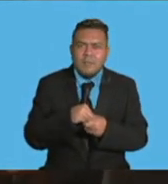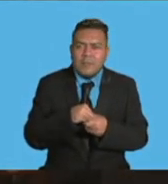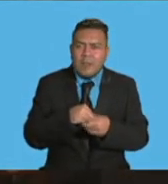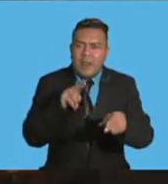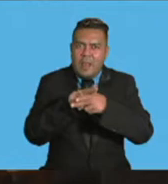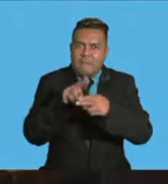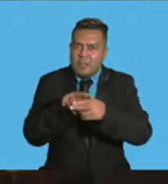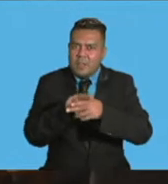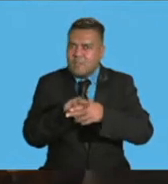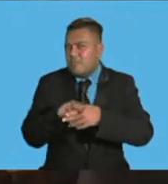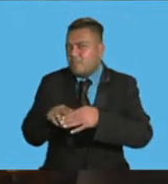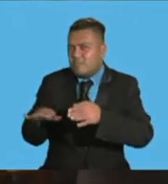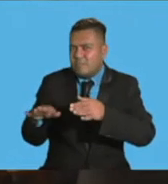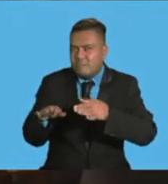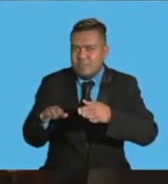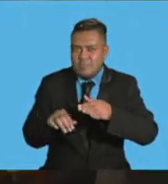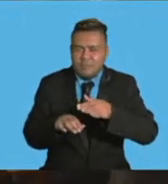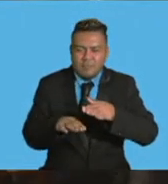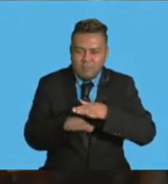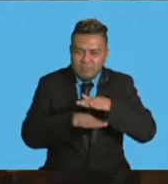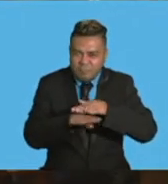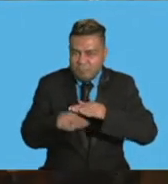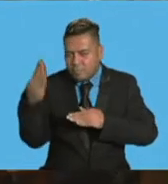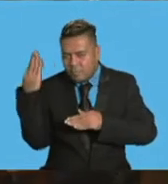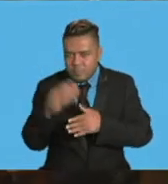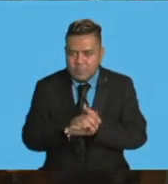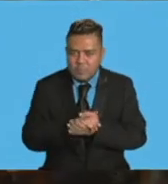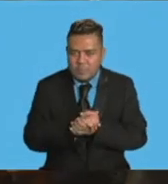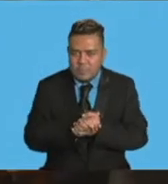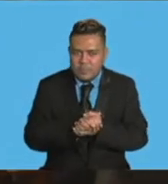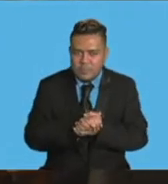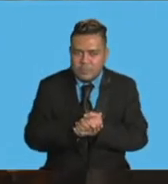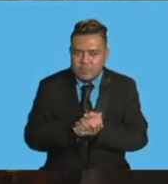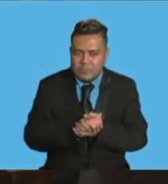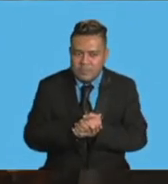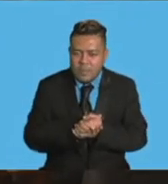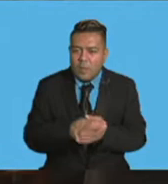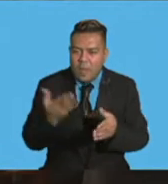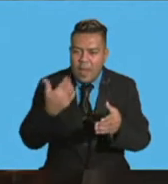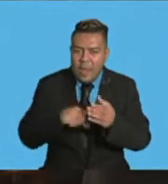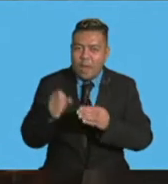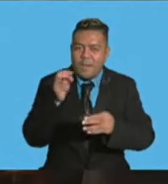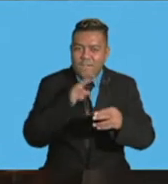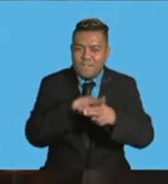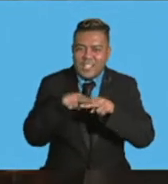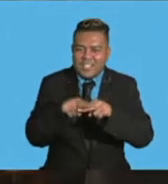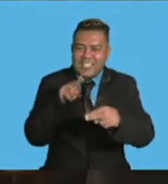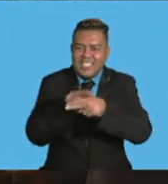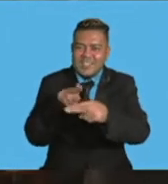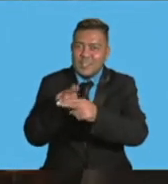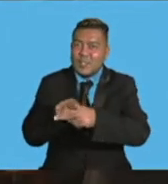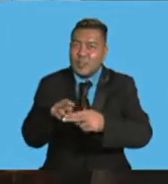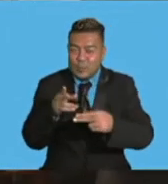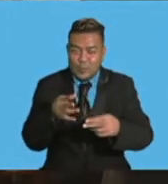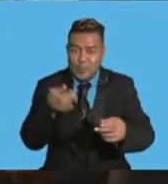course the vessels as well. And this allows the Fiji Navy to respond to incidents at